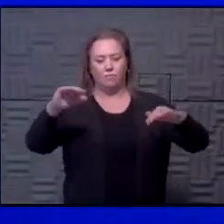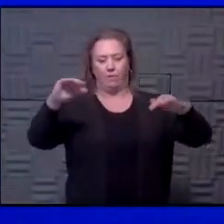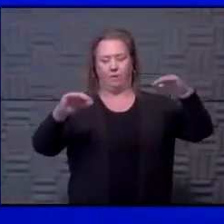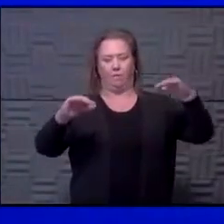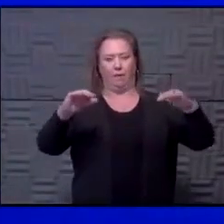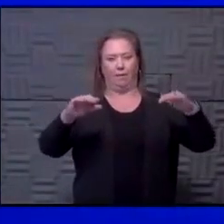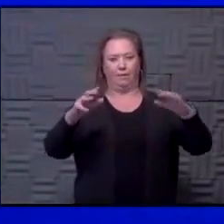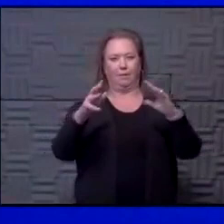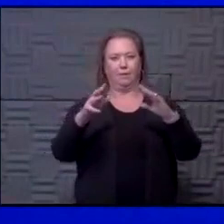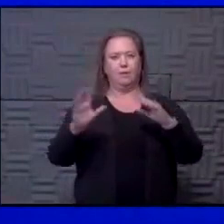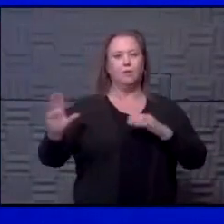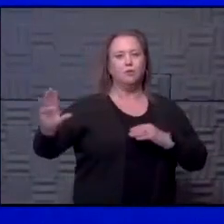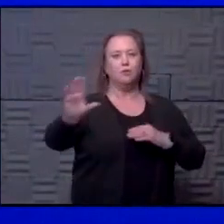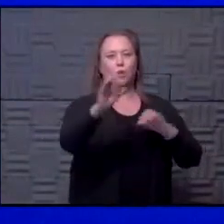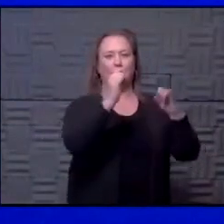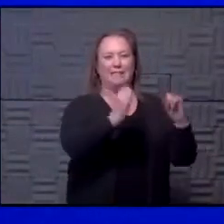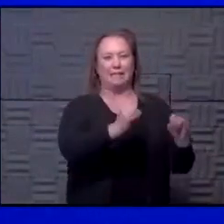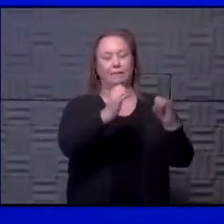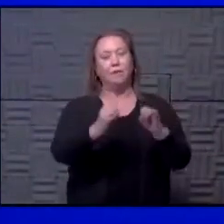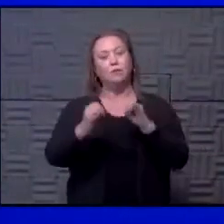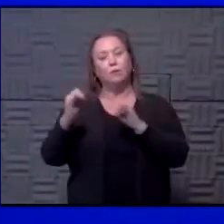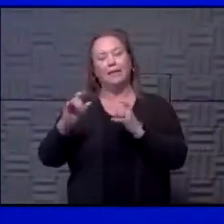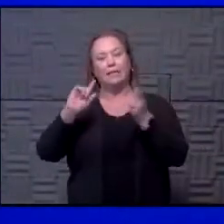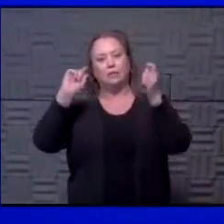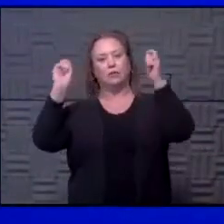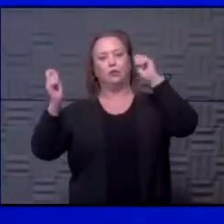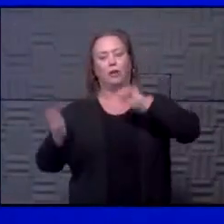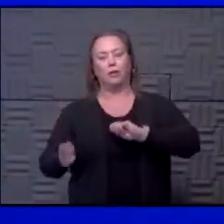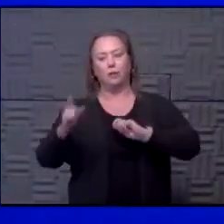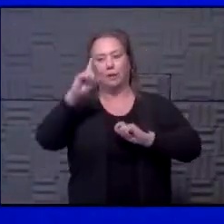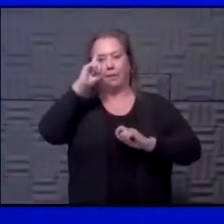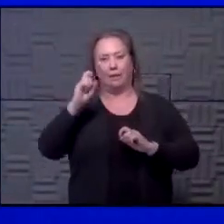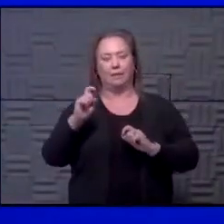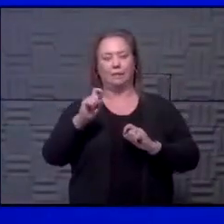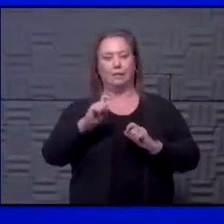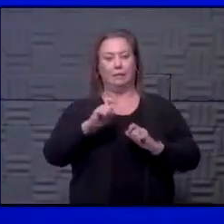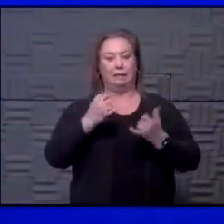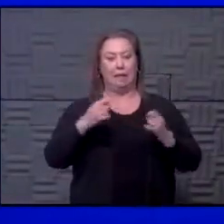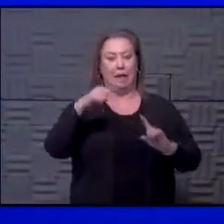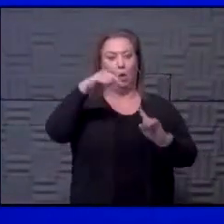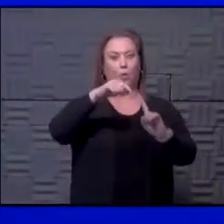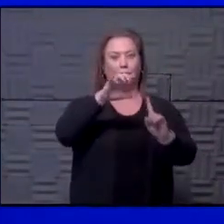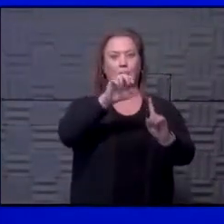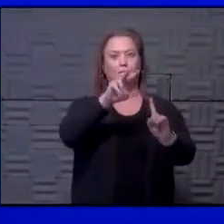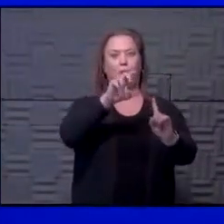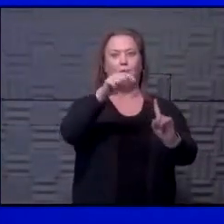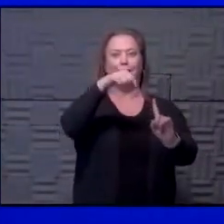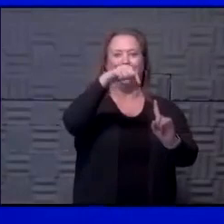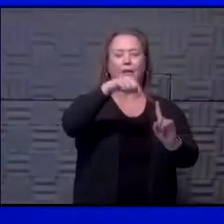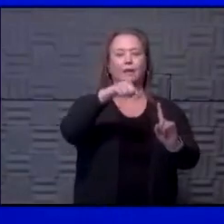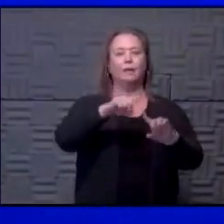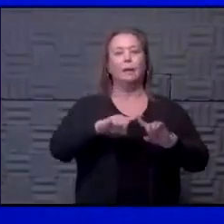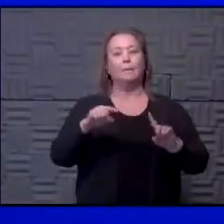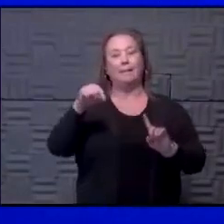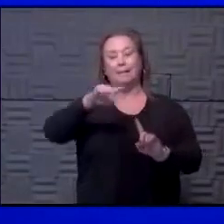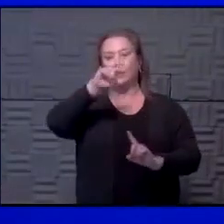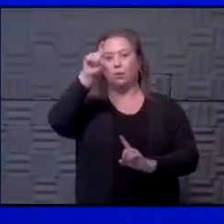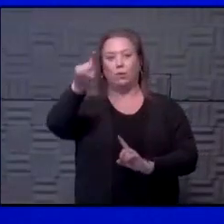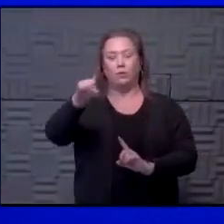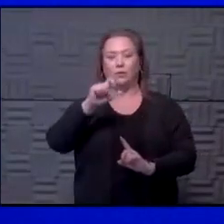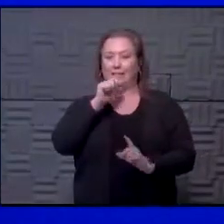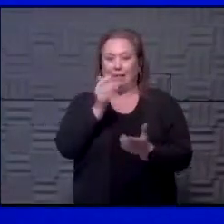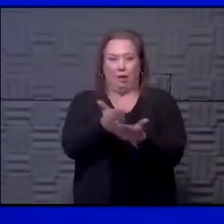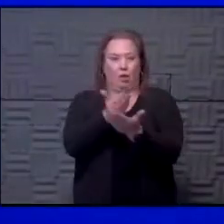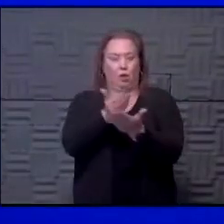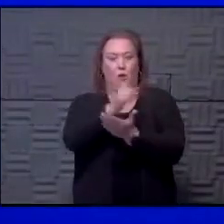the story has changed because we lead with COVID. But the reality is, this question is actually not